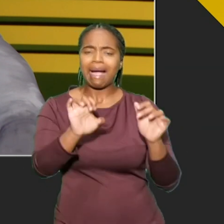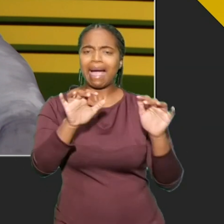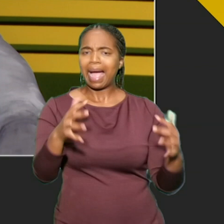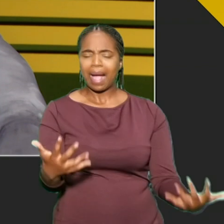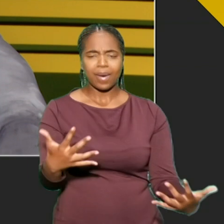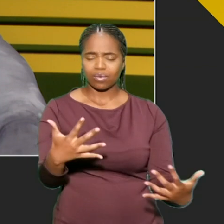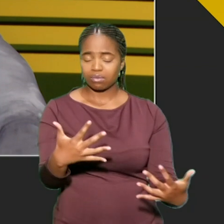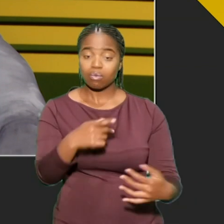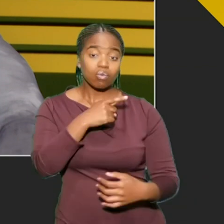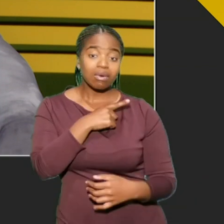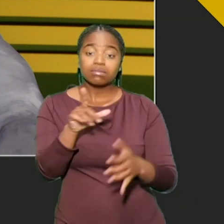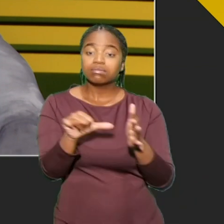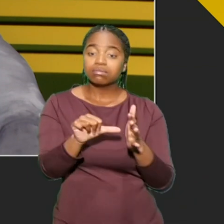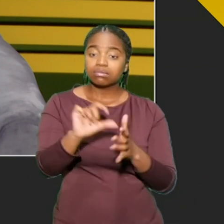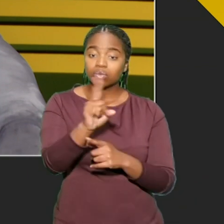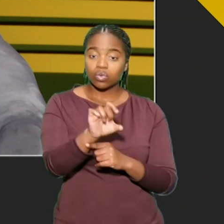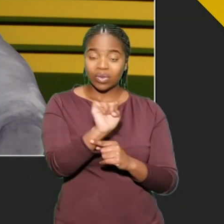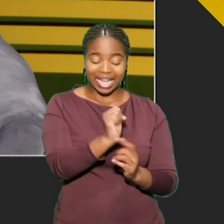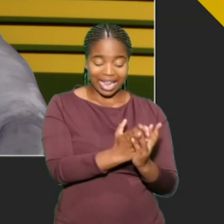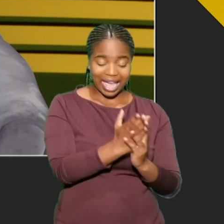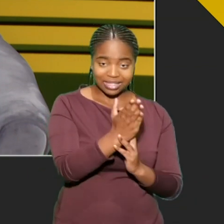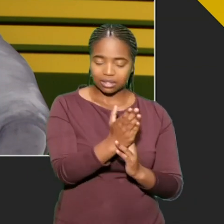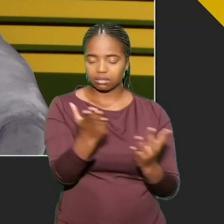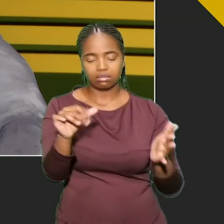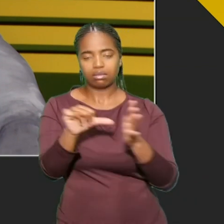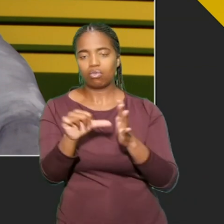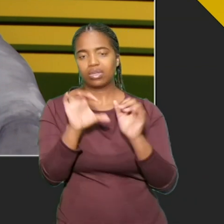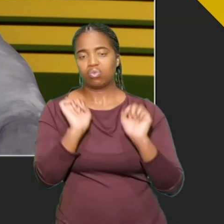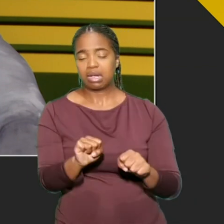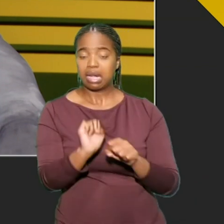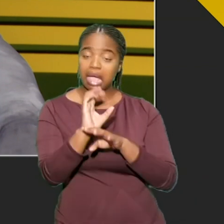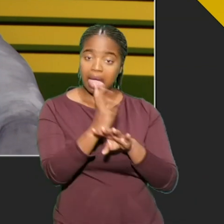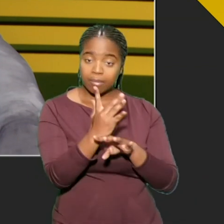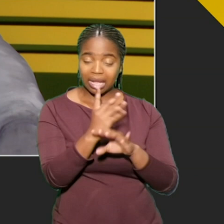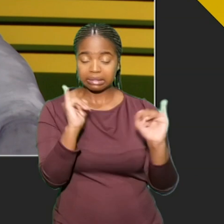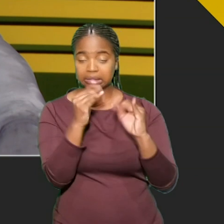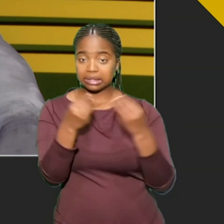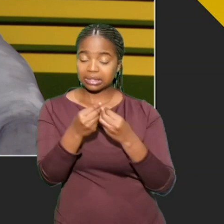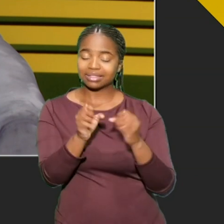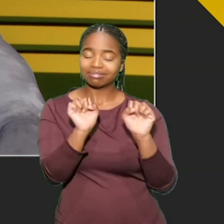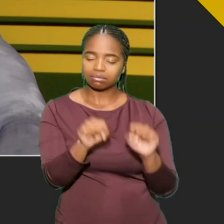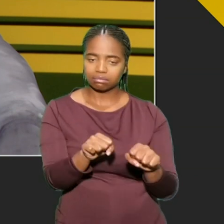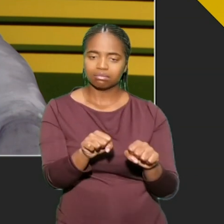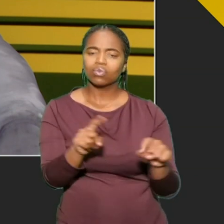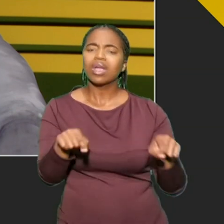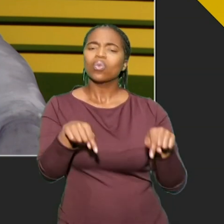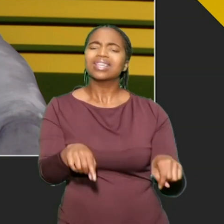end up like, because at the end of the day, what you can access is really, really important to you. So